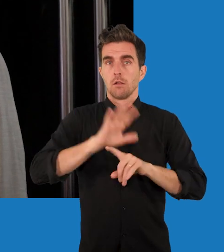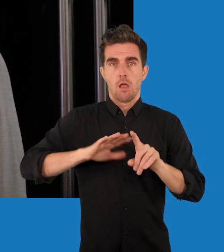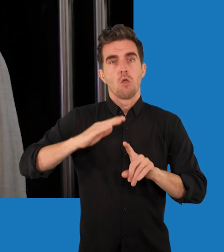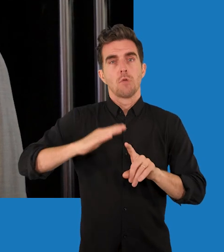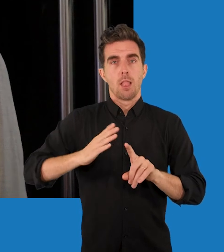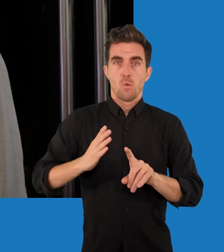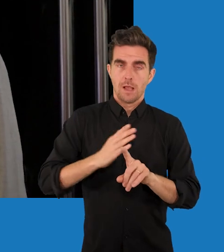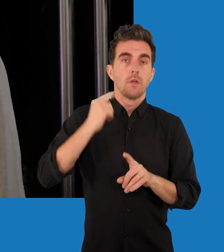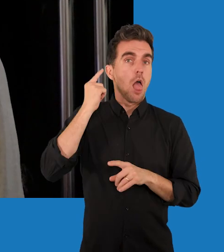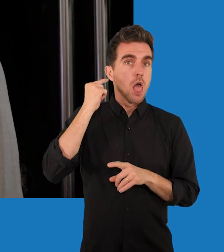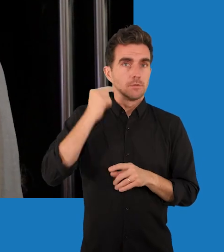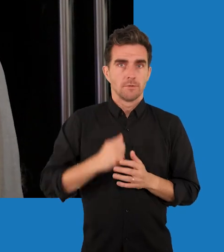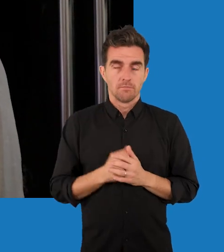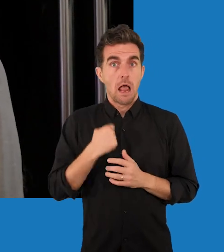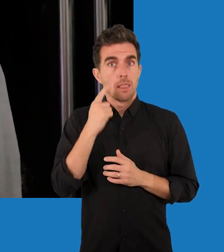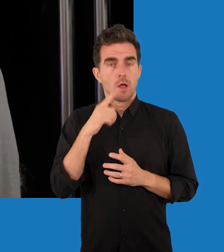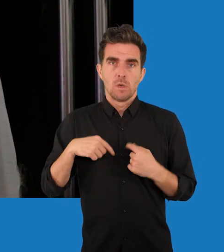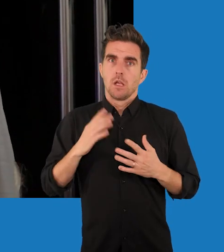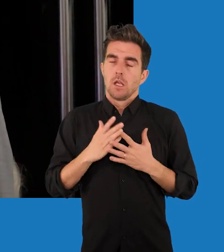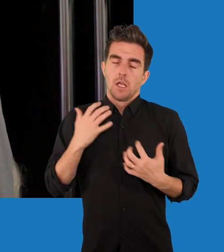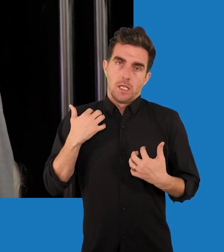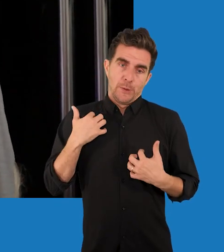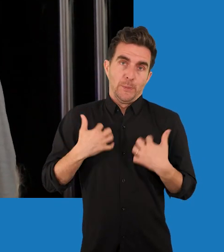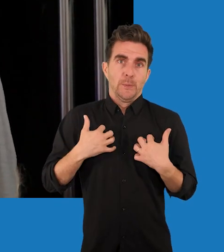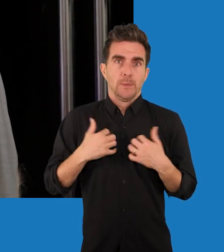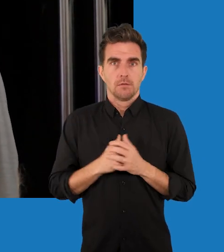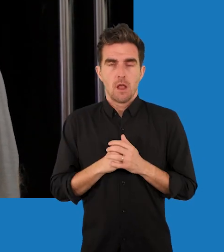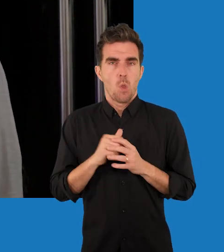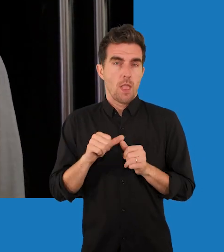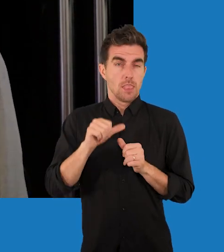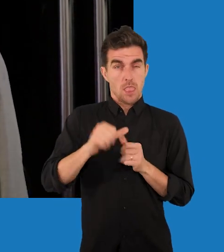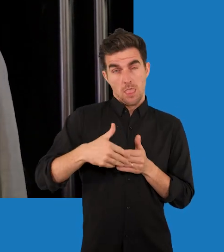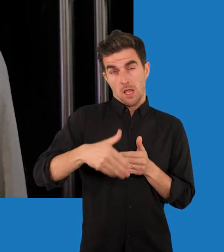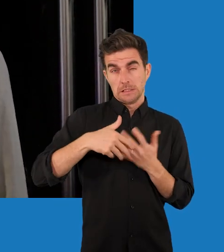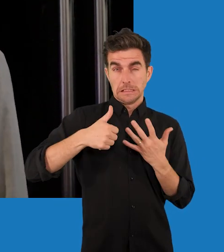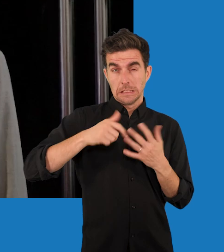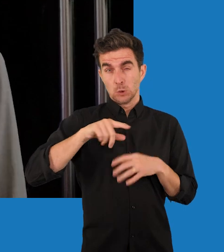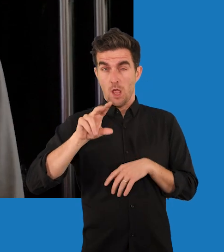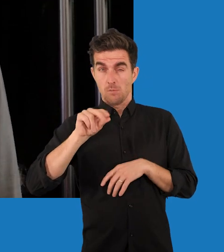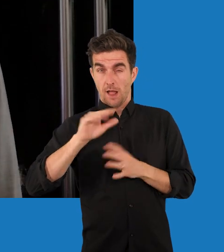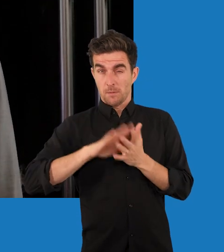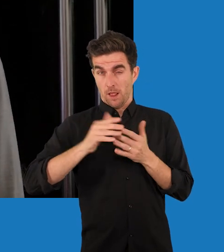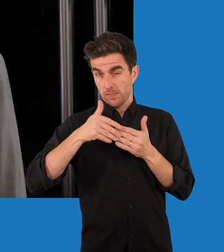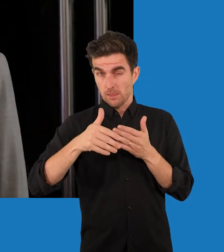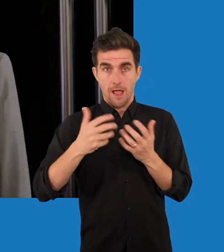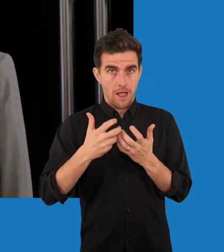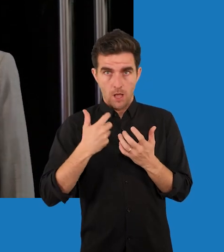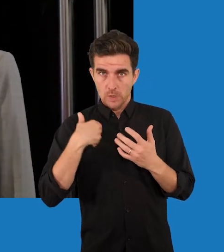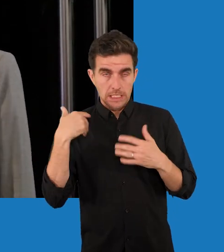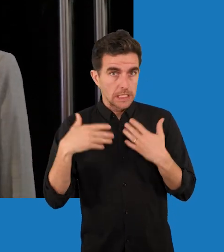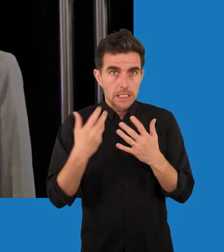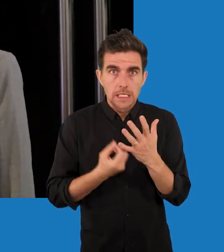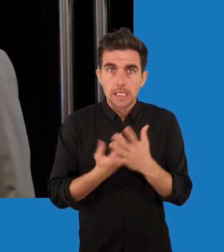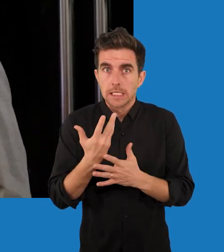out some further across South West London. And I think we're quite excited about that and the next 6 or 12 months in terms of